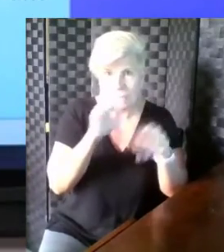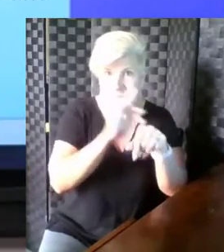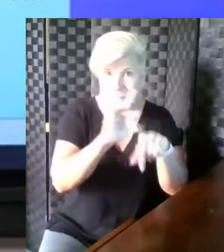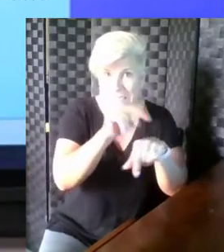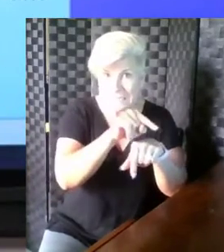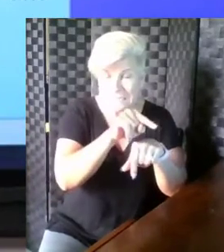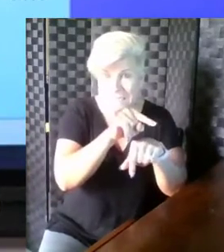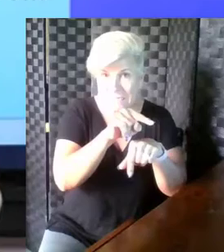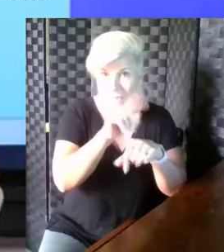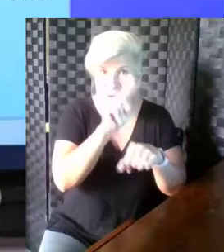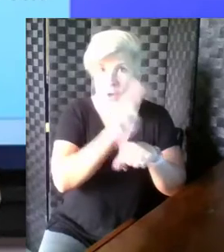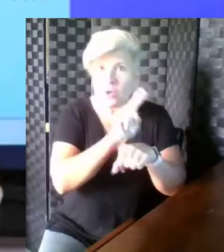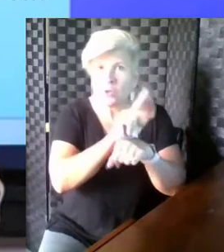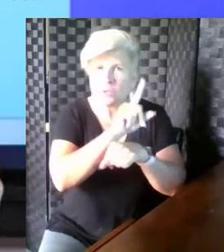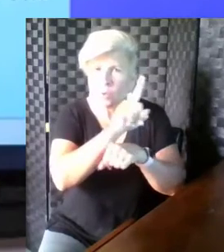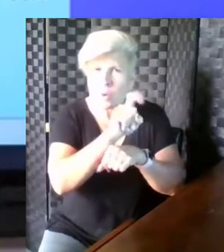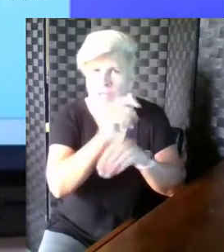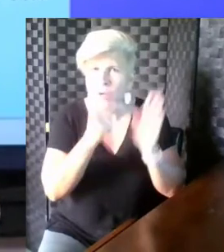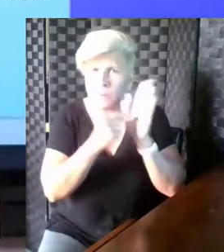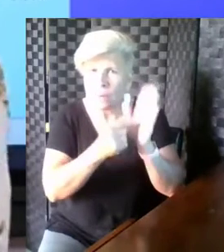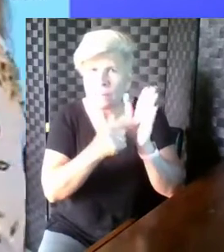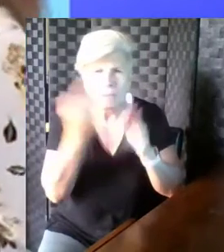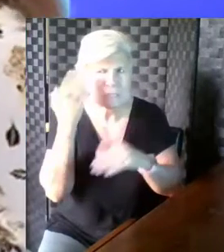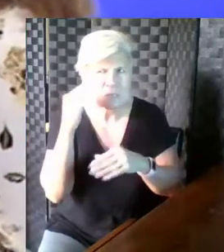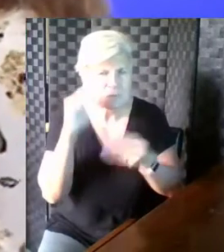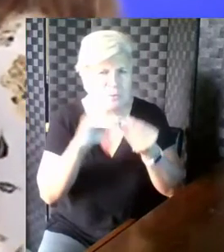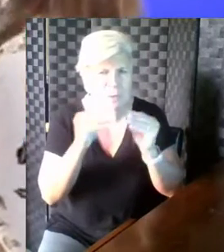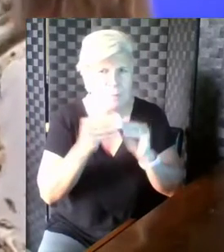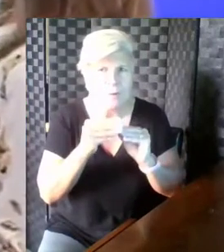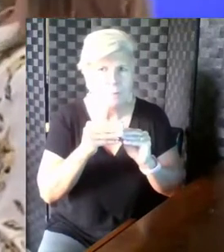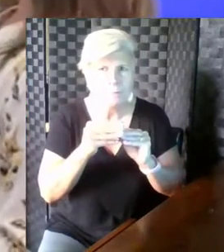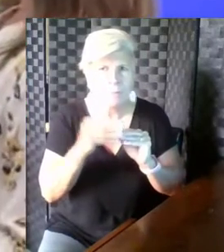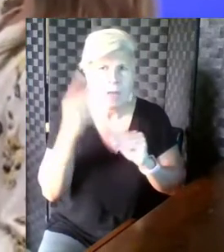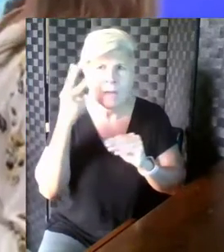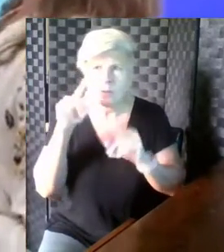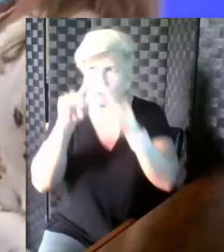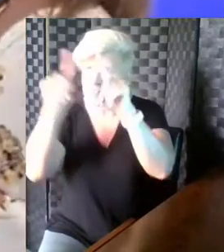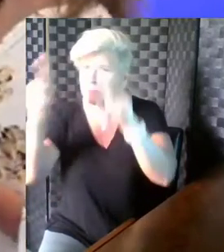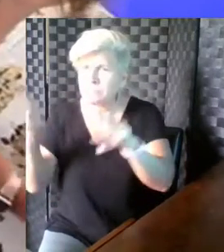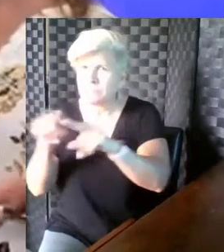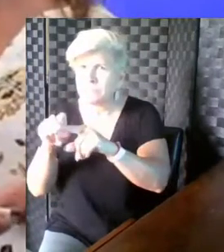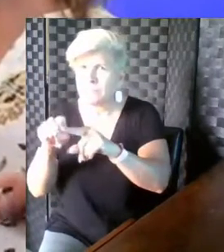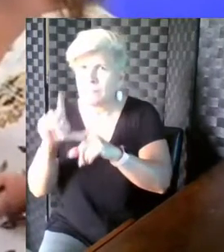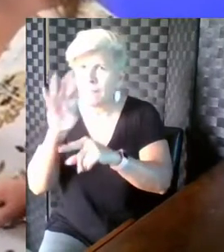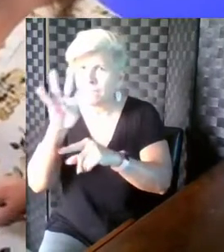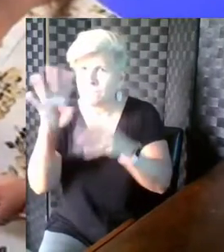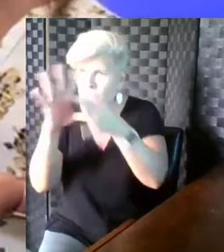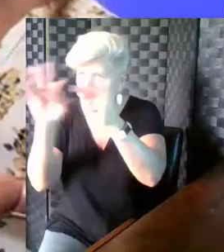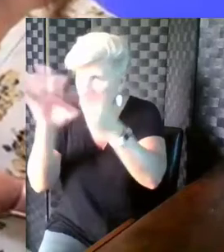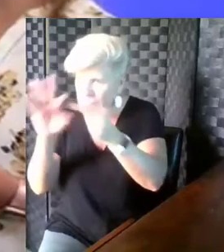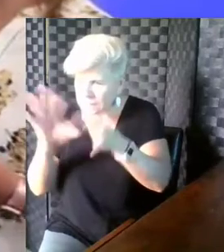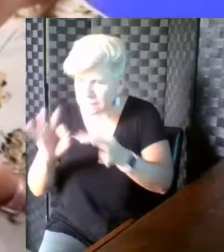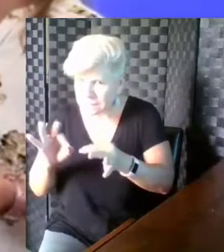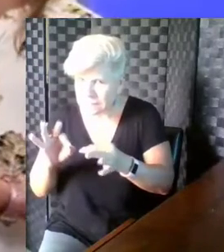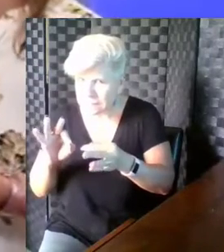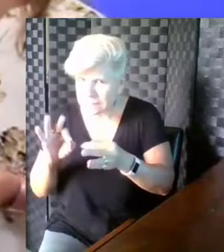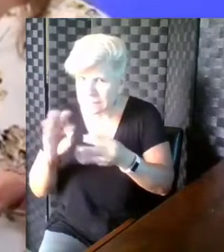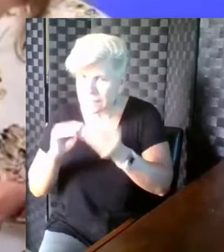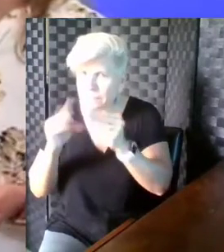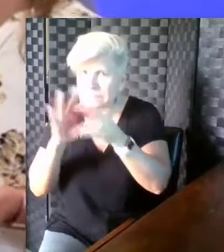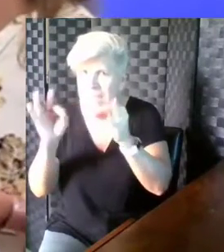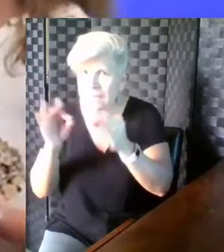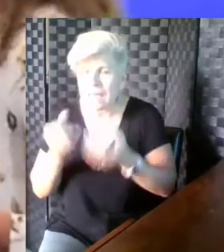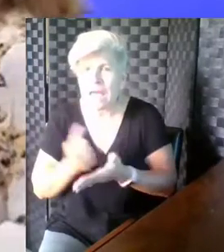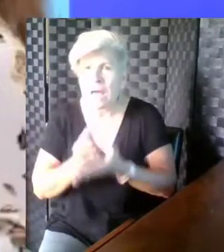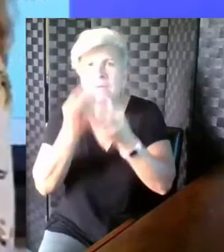missing? So we're using a question mark to represent that unknown number. So if I'm looking on the side over here, I've got four different equations that can